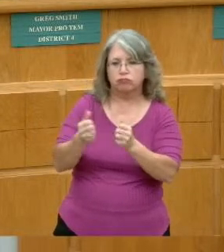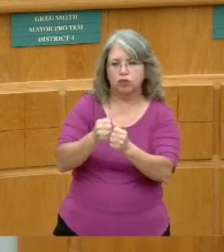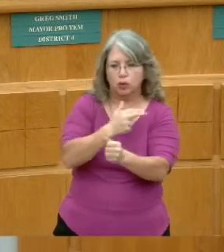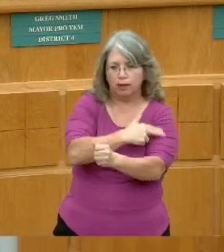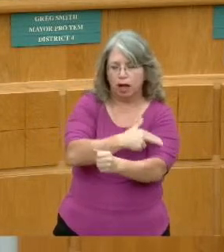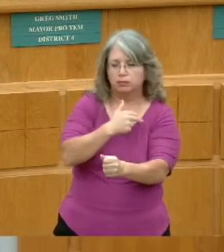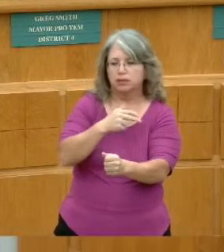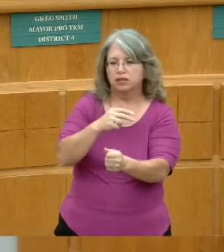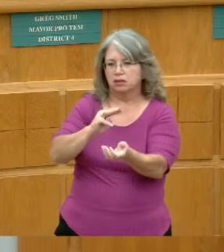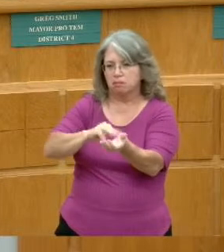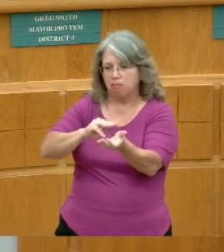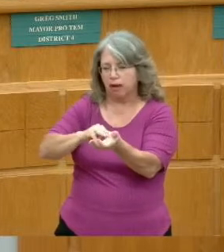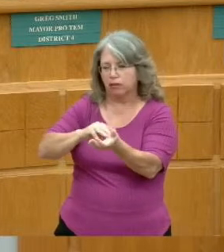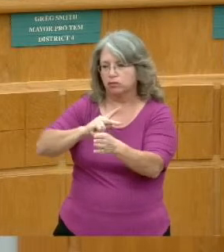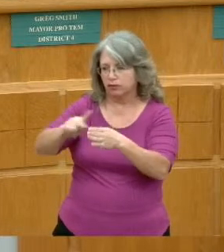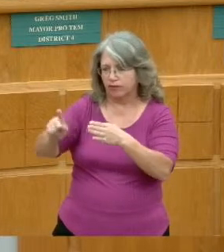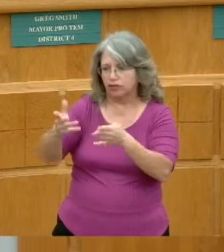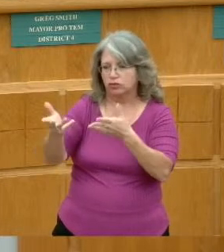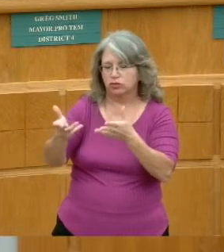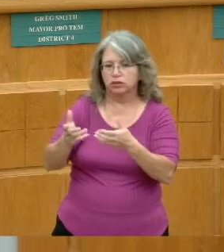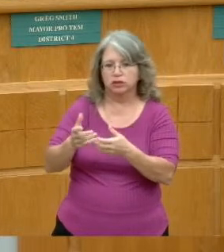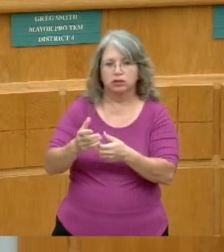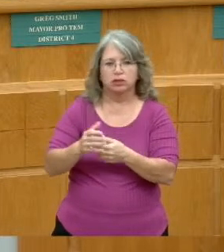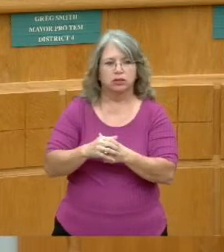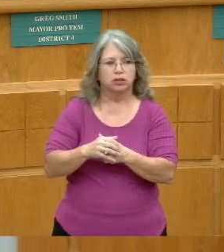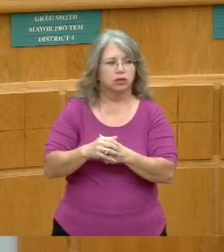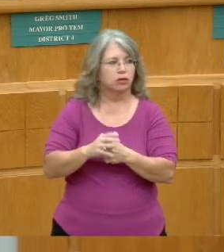with the hospitals and a future good relationship.